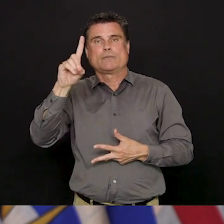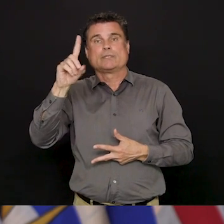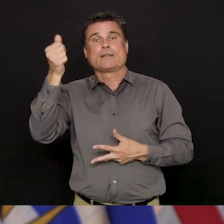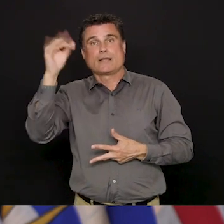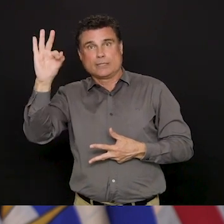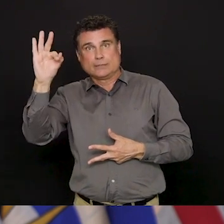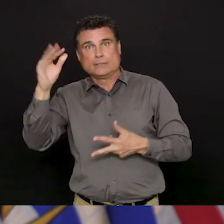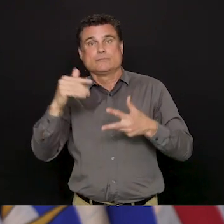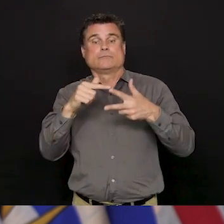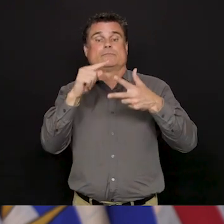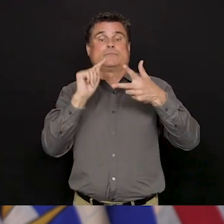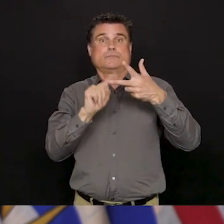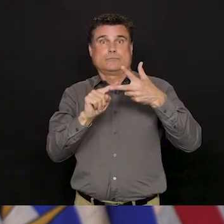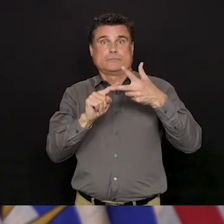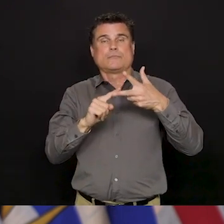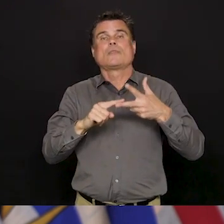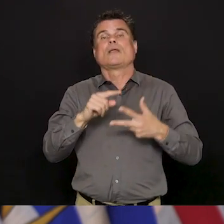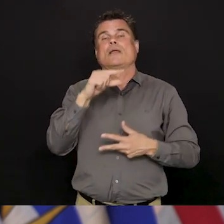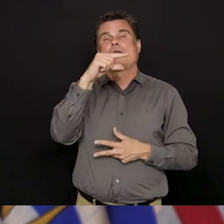visit